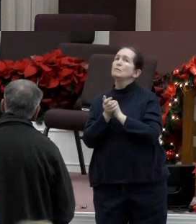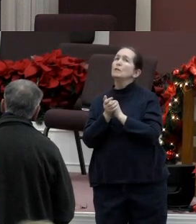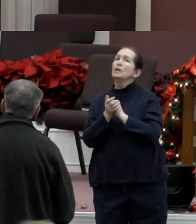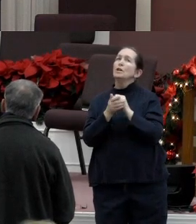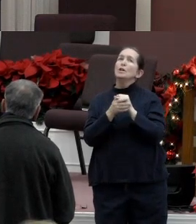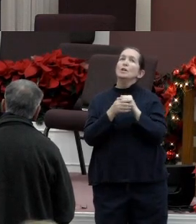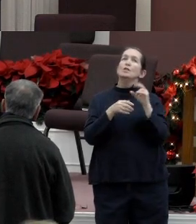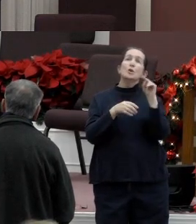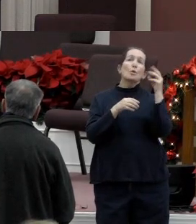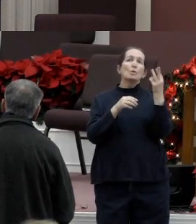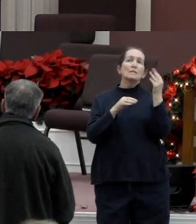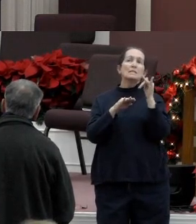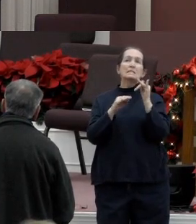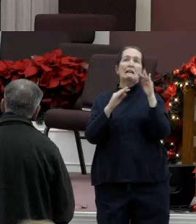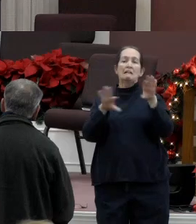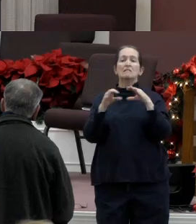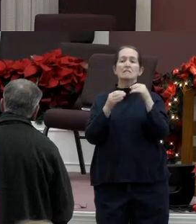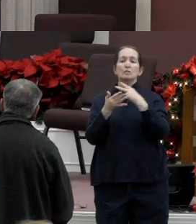2 weeks.